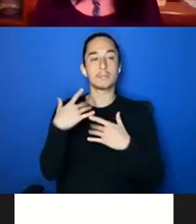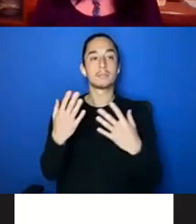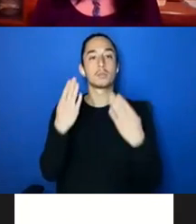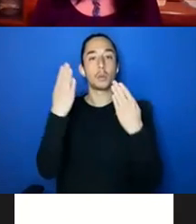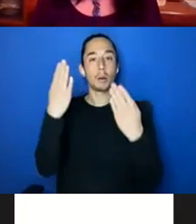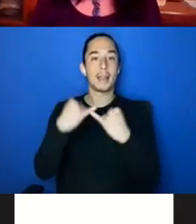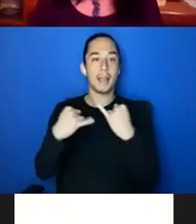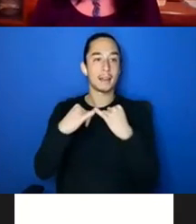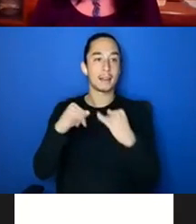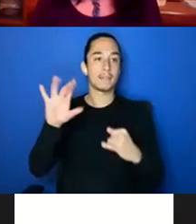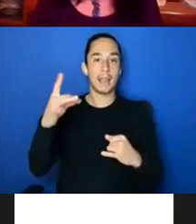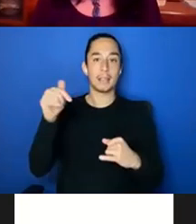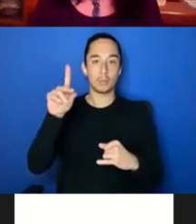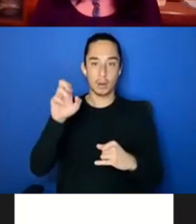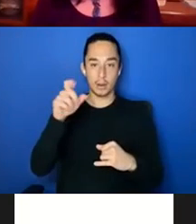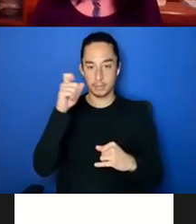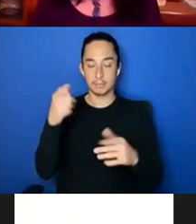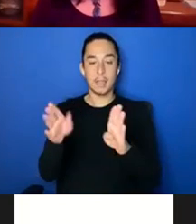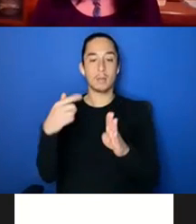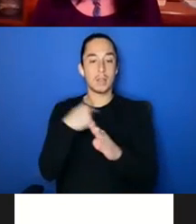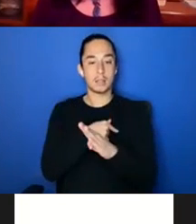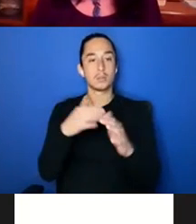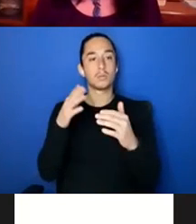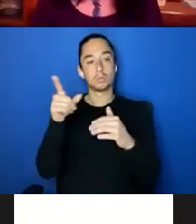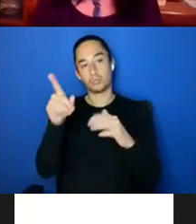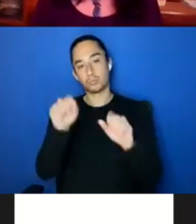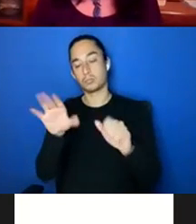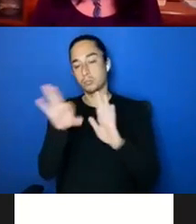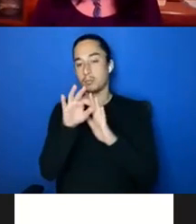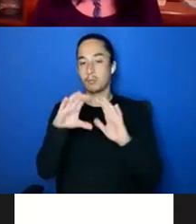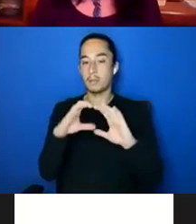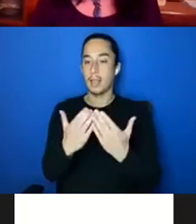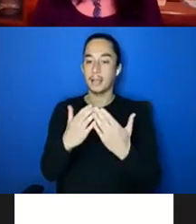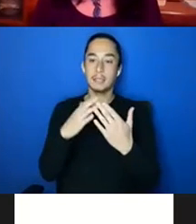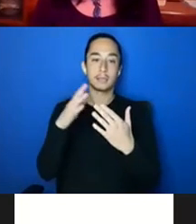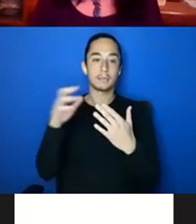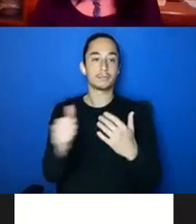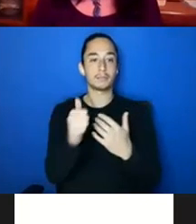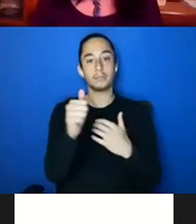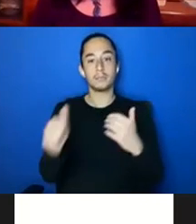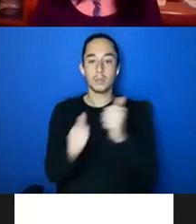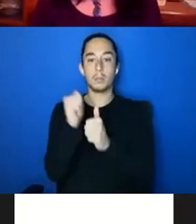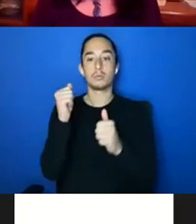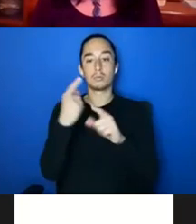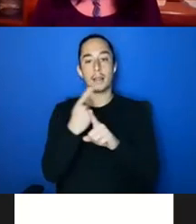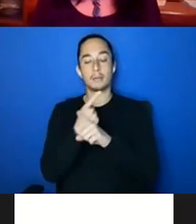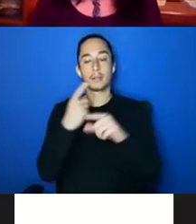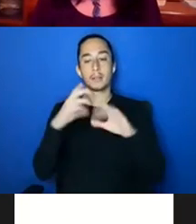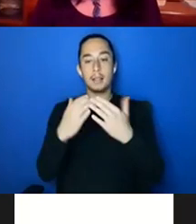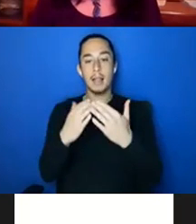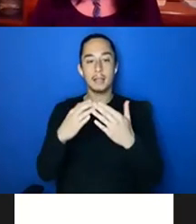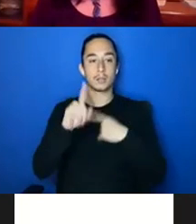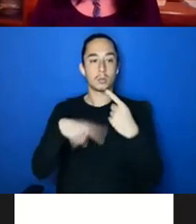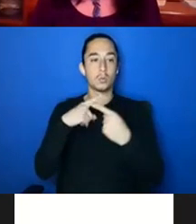grade 8 only because it allows us to have you select the students' classes and they're put into the most accurate classes when we're creating our